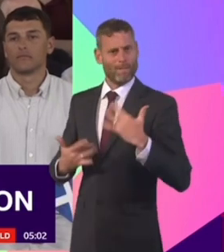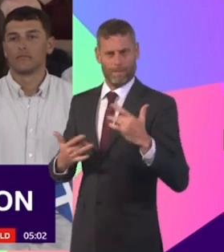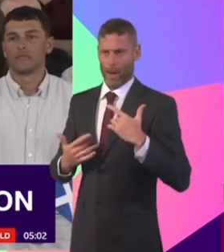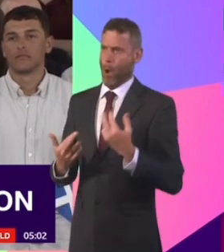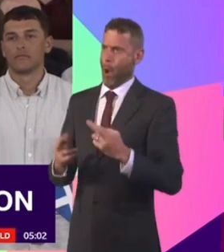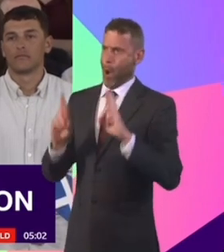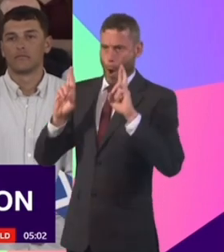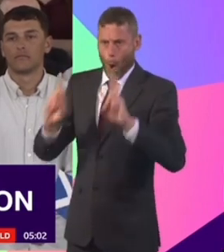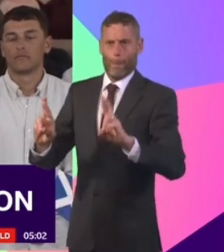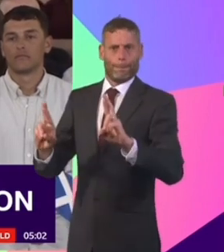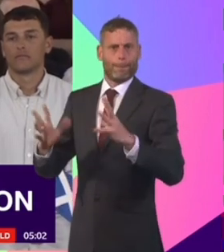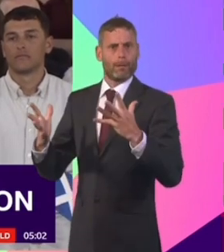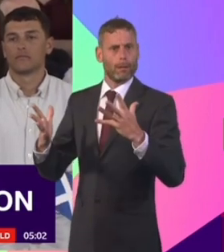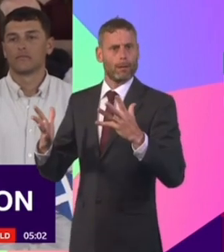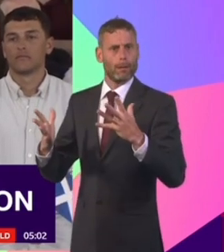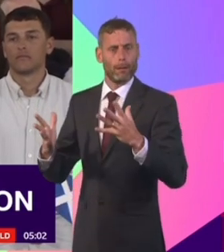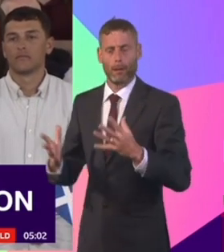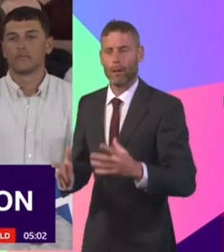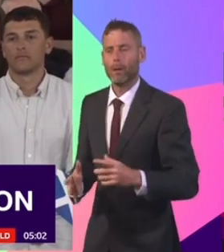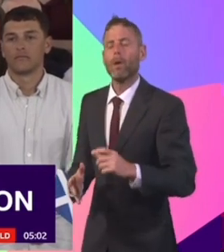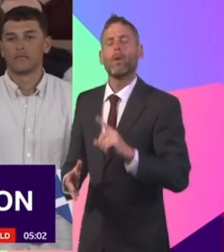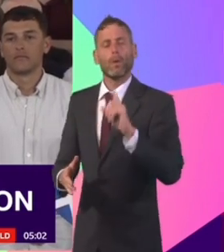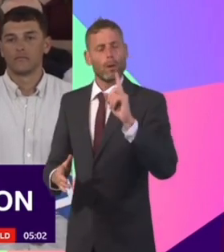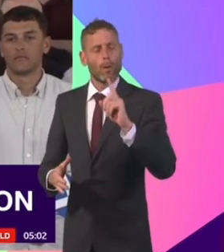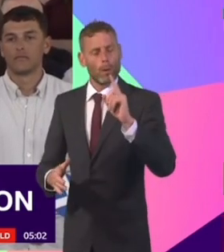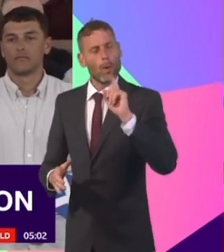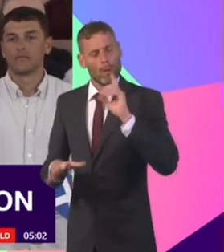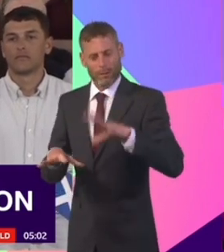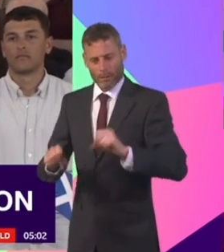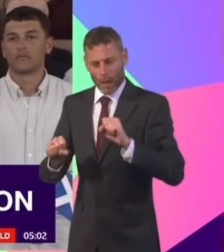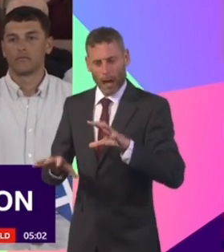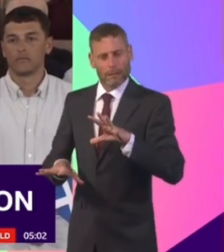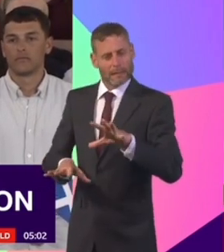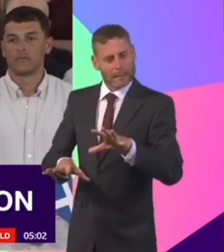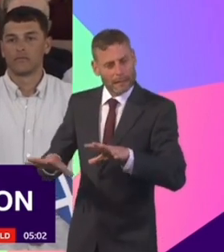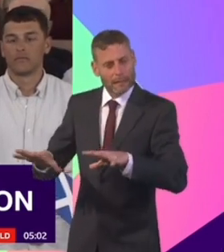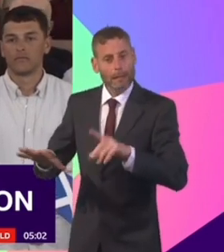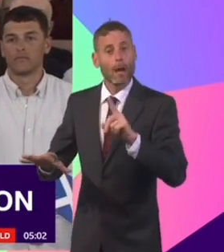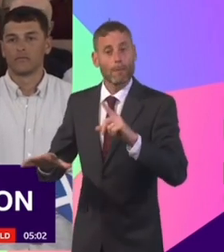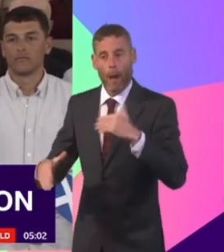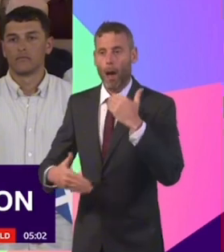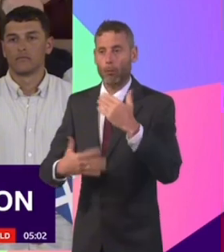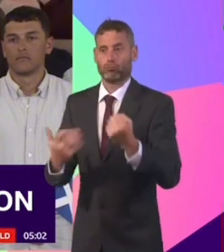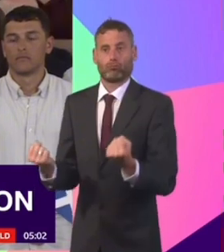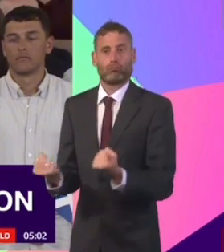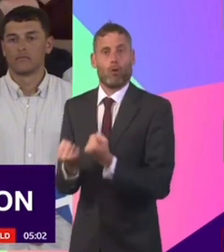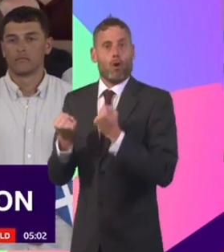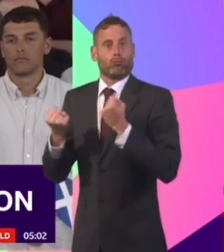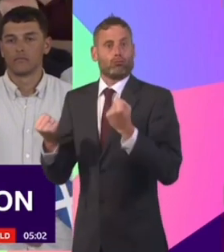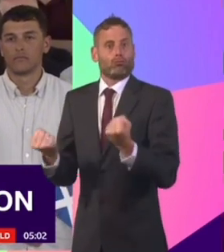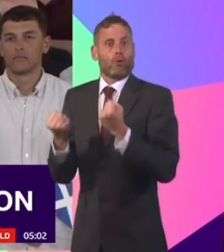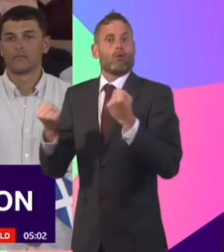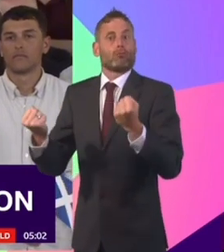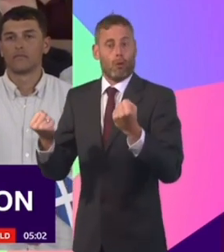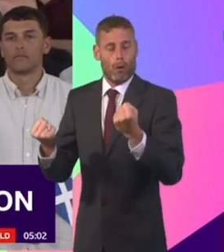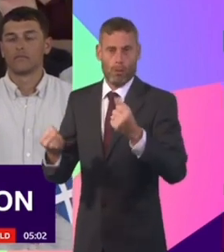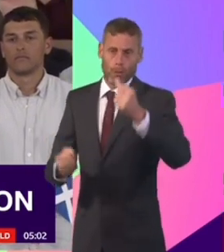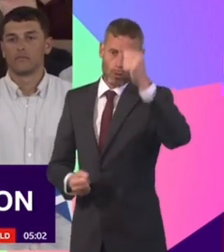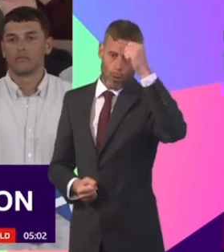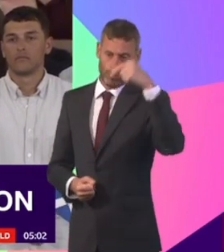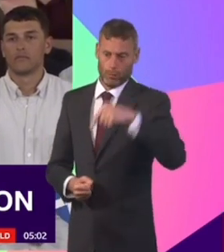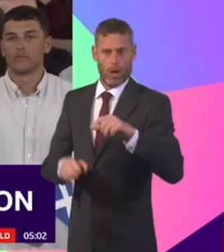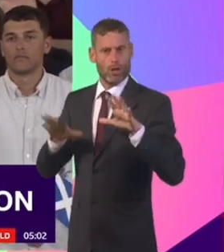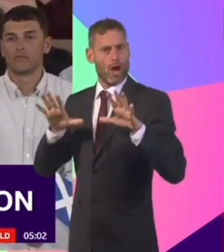pale at first, but getting stronger through the day, shining once again on a country with